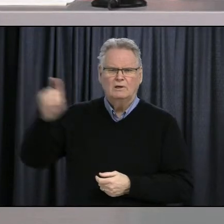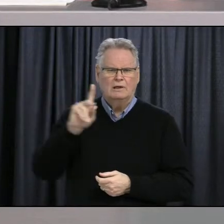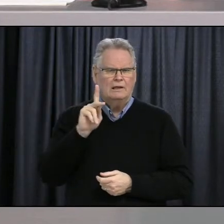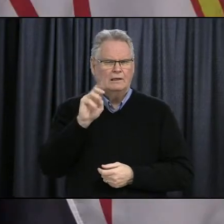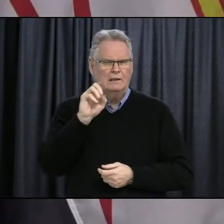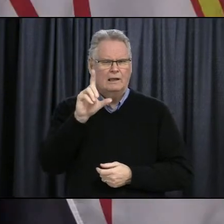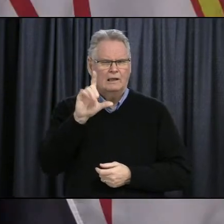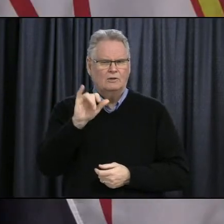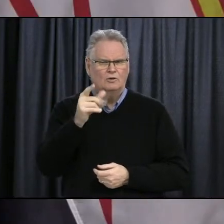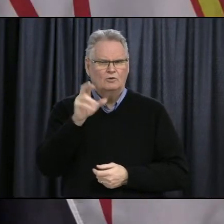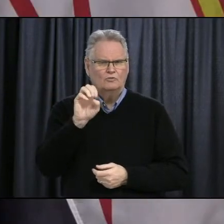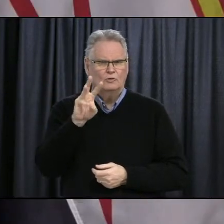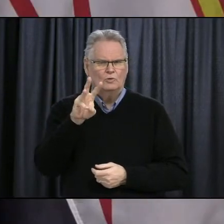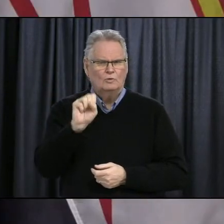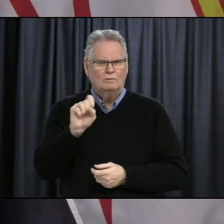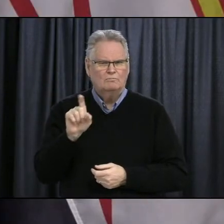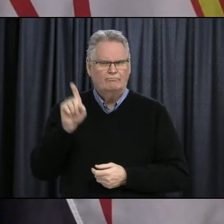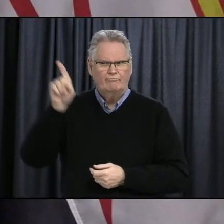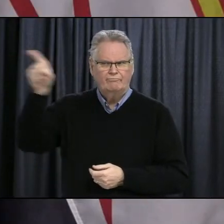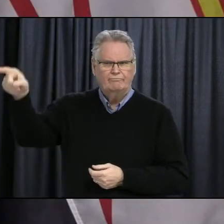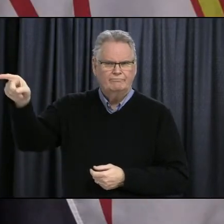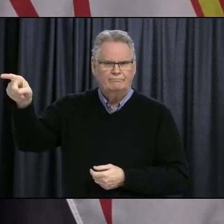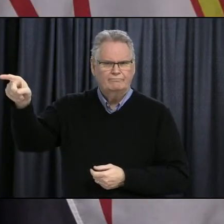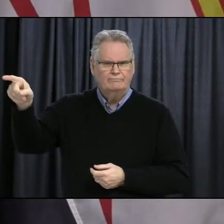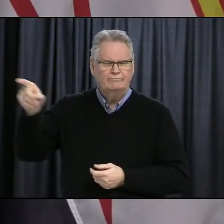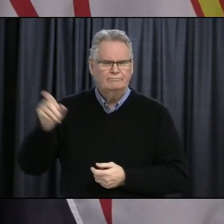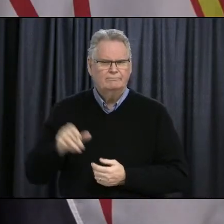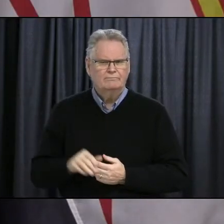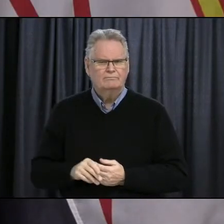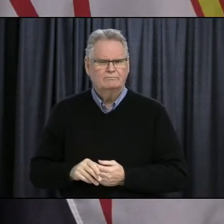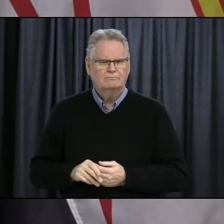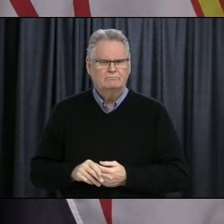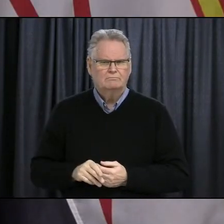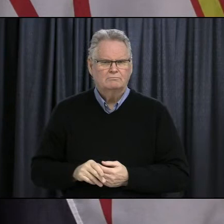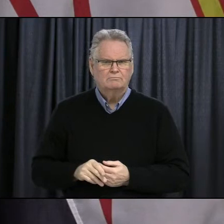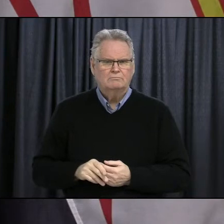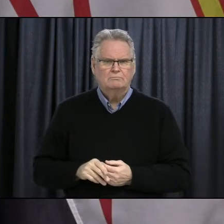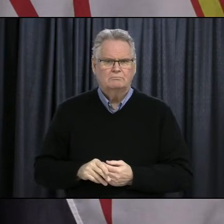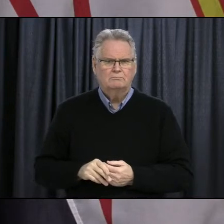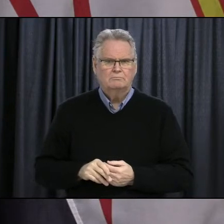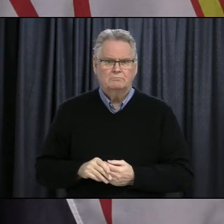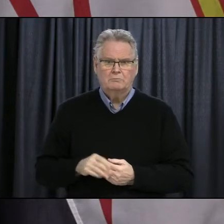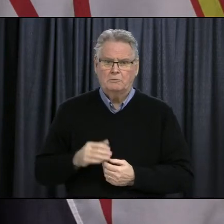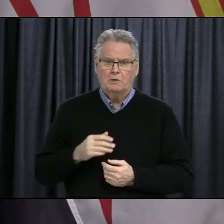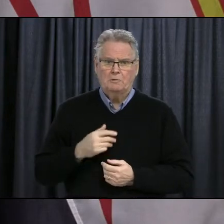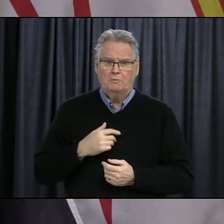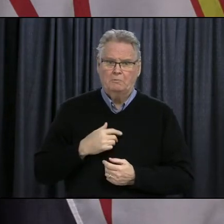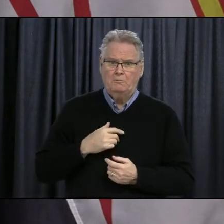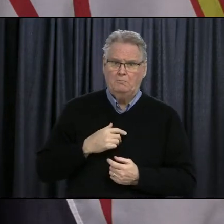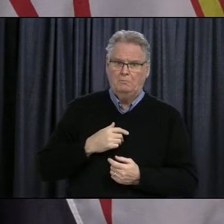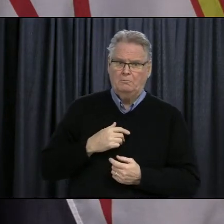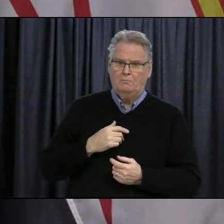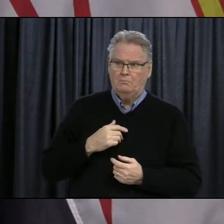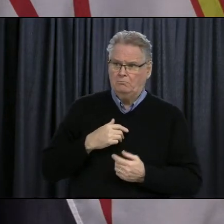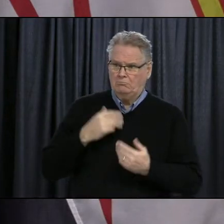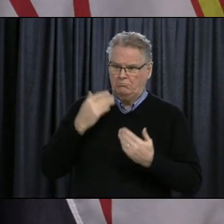Peter, I'm not aware of a resident in a personal care home being tested positive. I'm sorry. Okay.